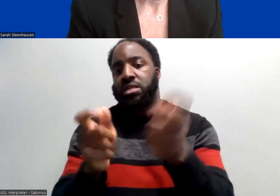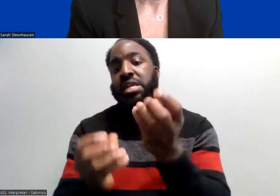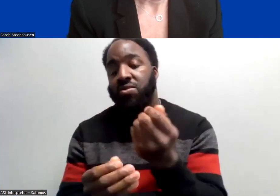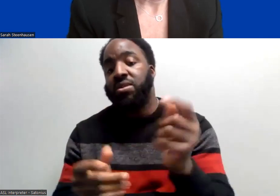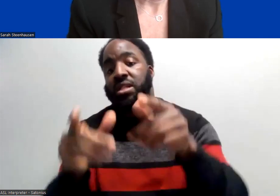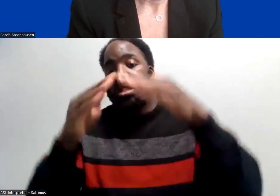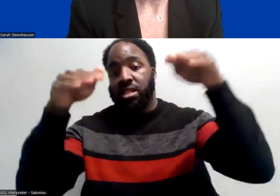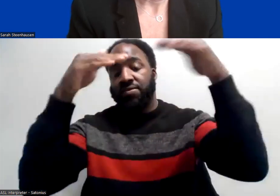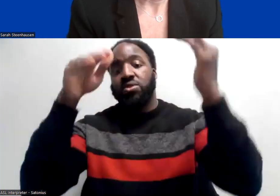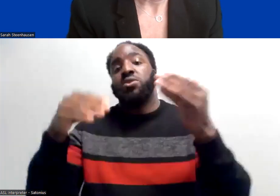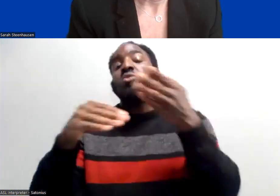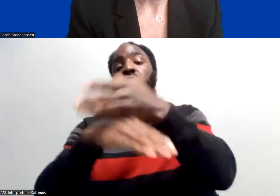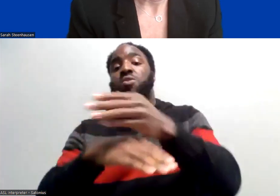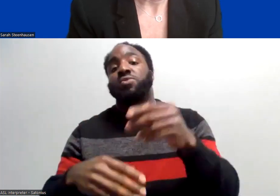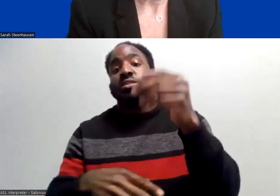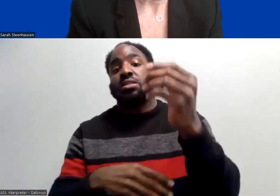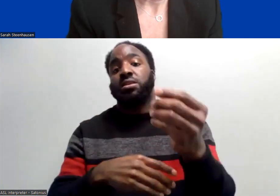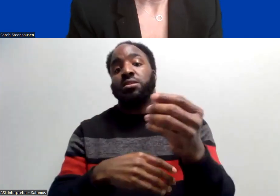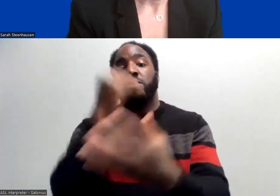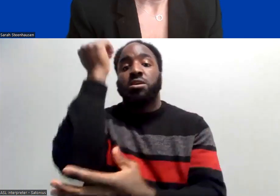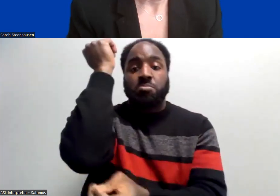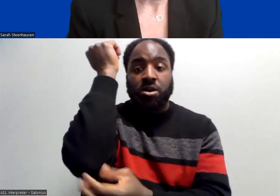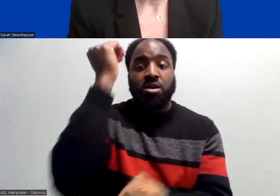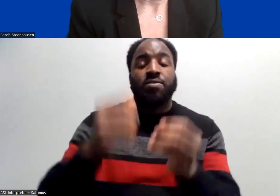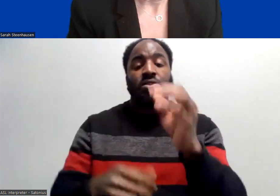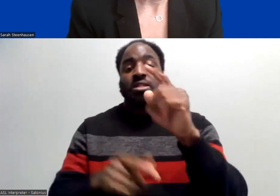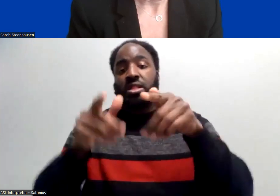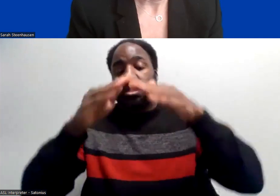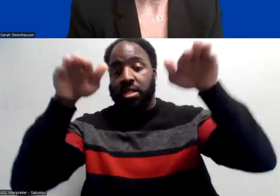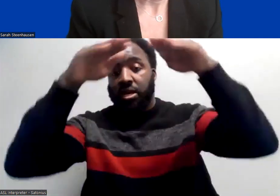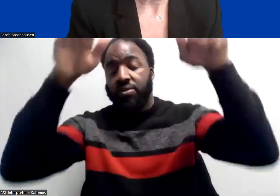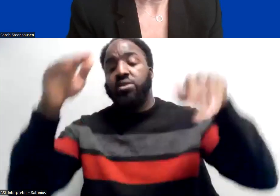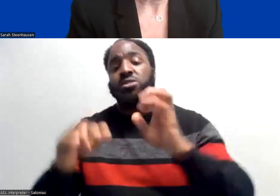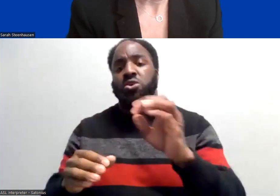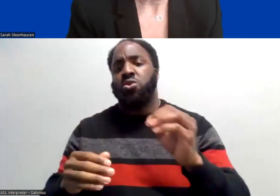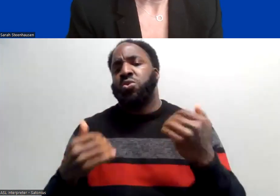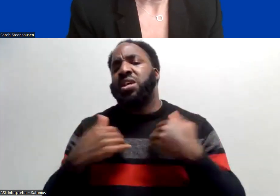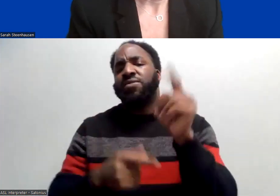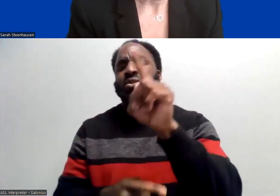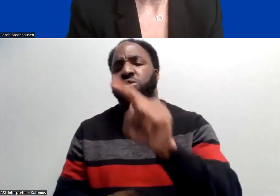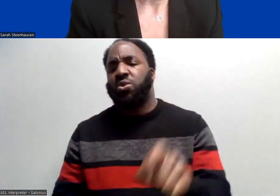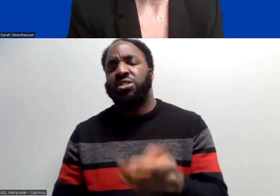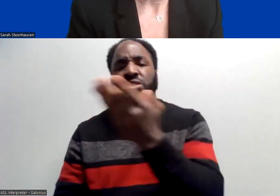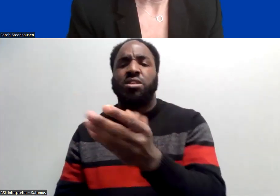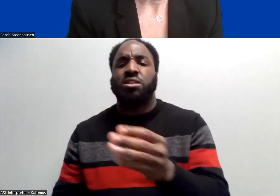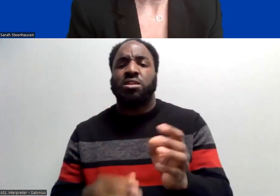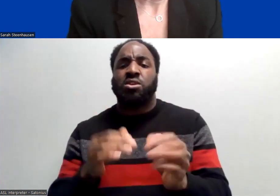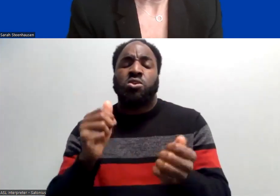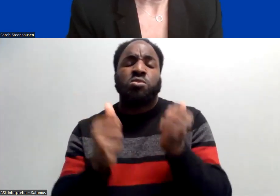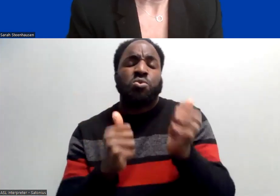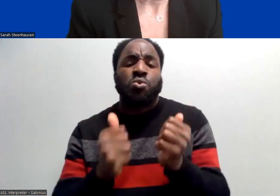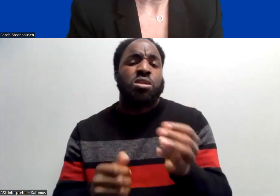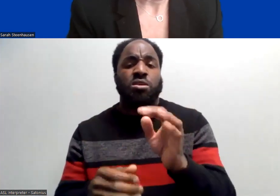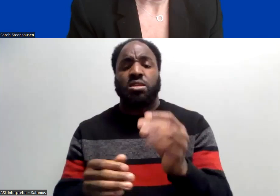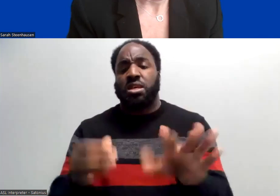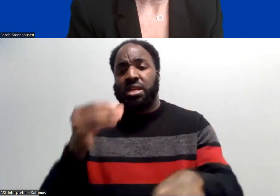poverty level, or even ideally the elder index. So we have a question there about whether that initiative reframed